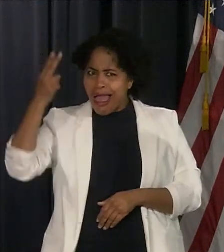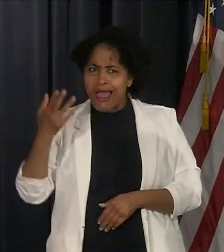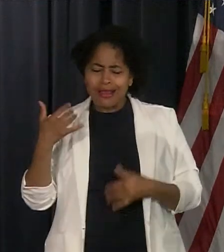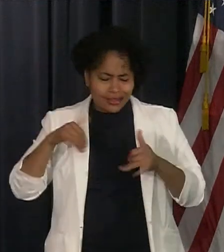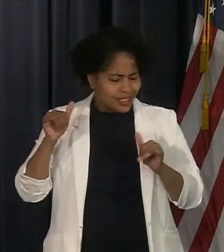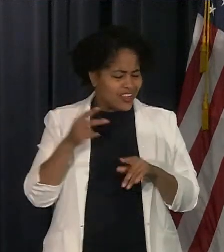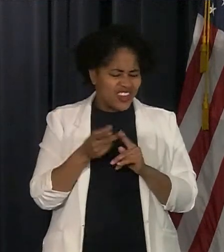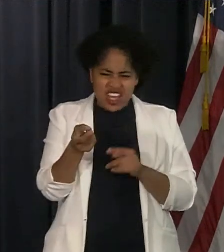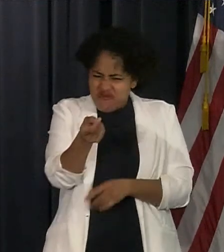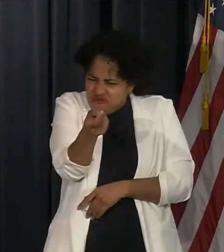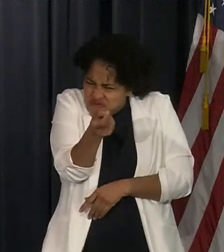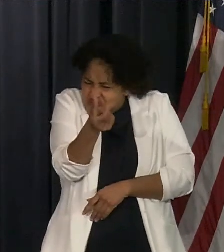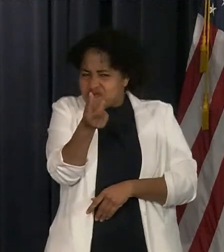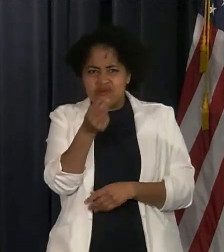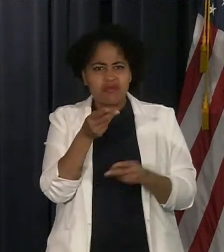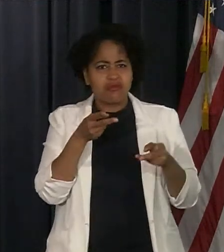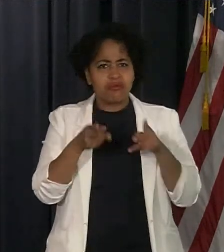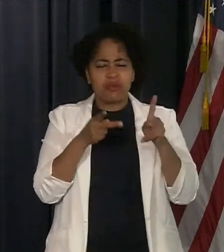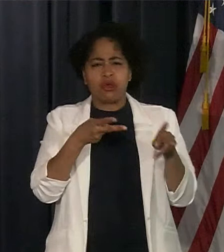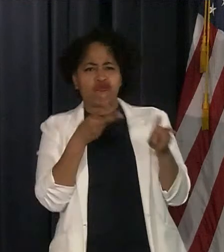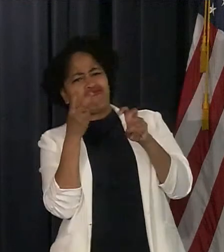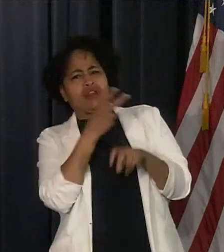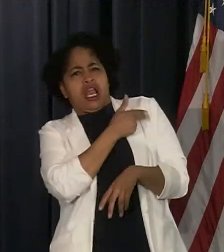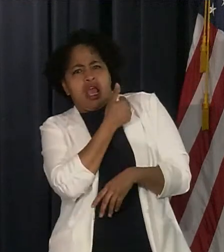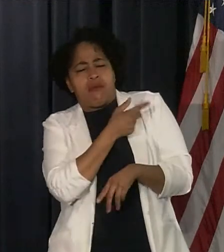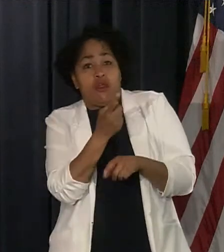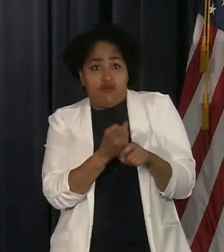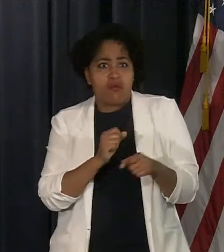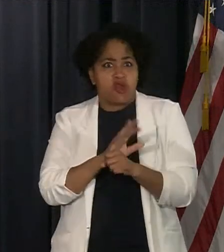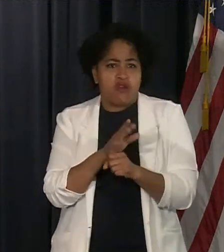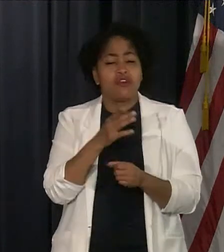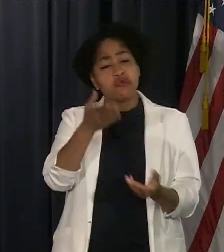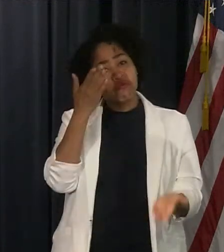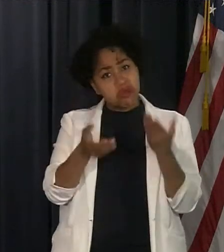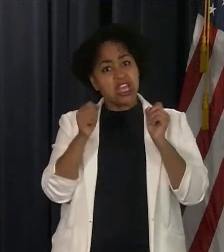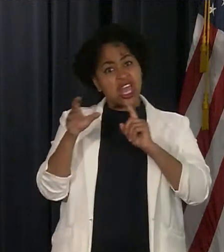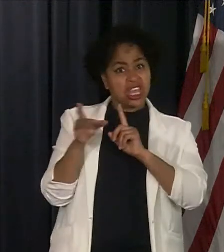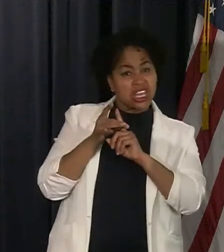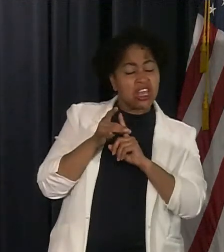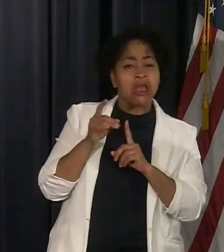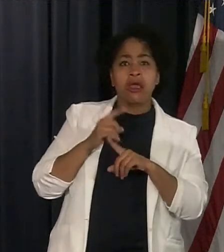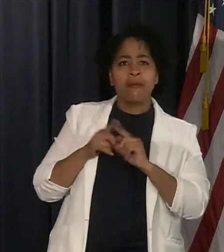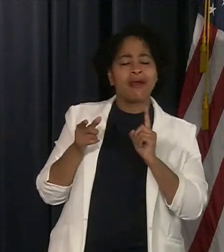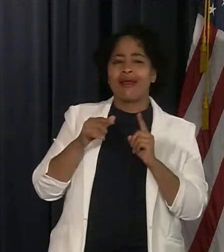very little hospitalization. So while you are more likely to get it, you are not